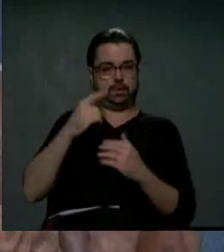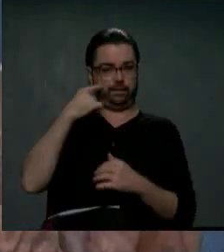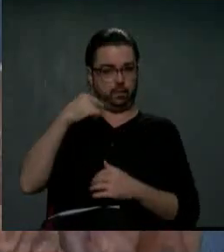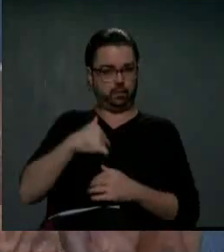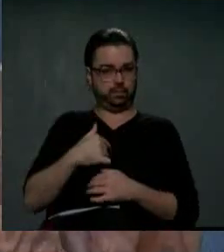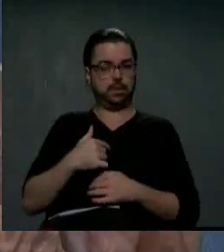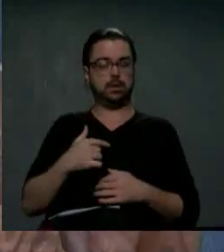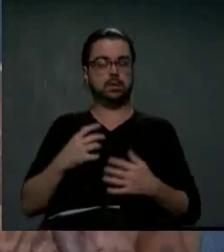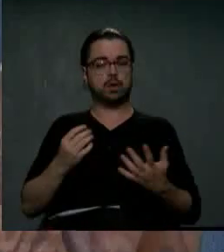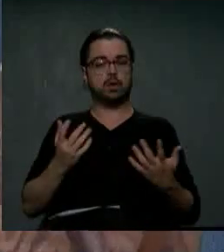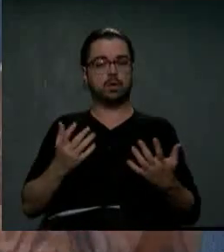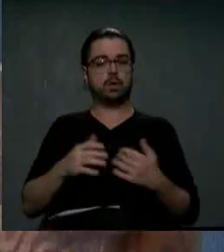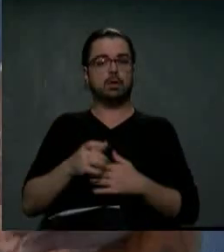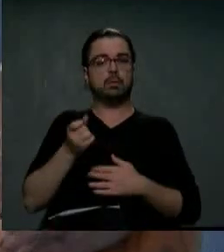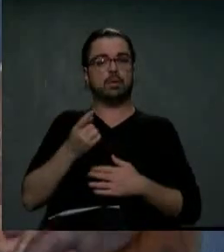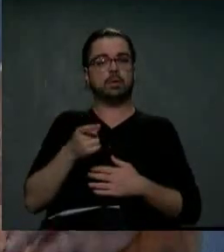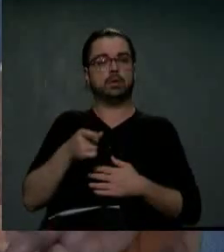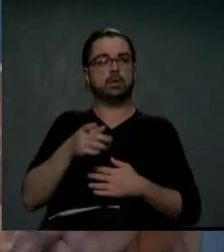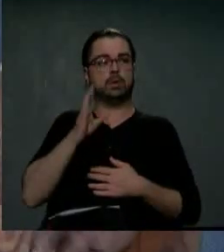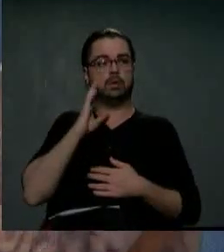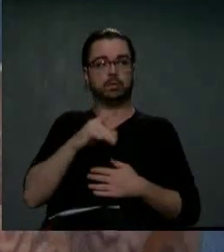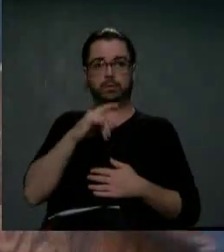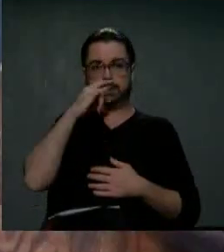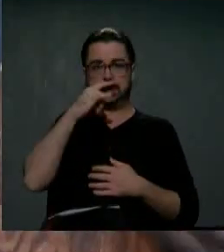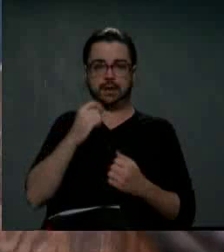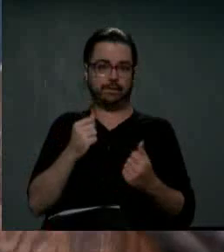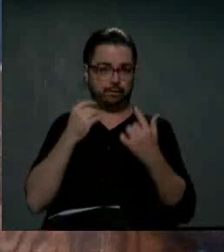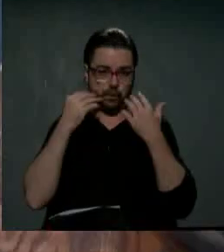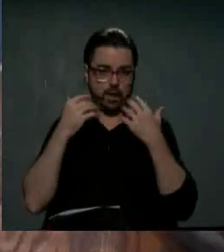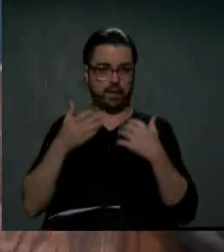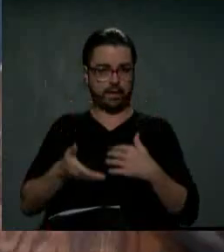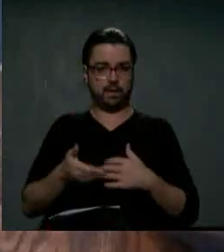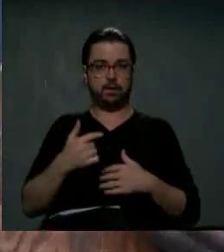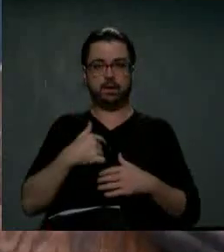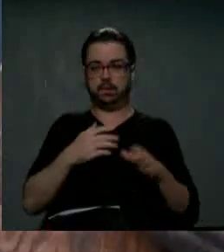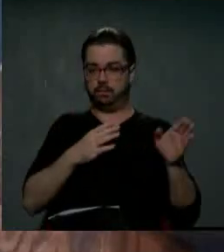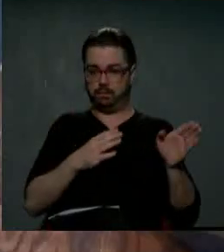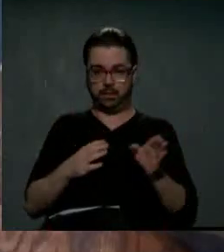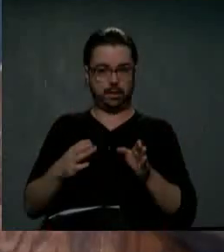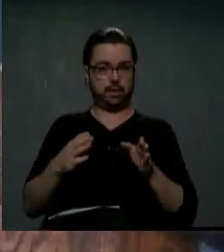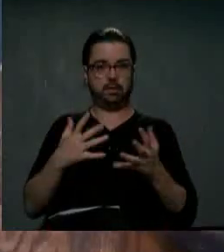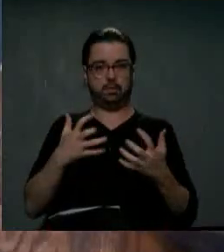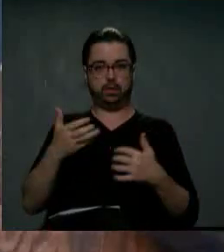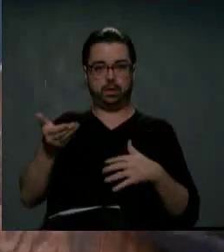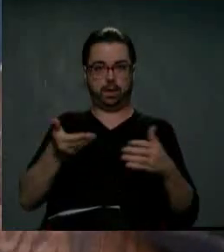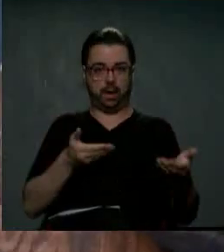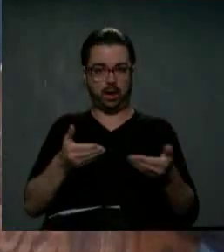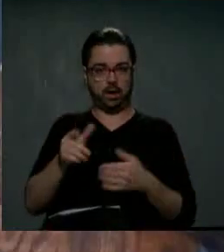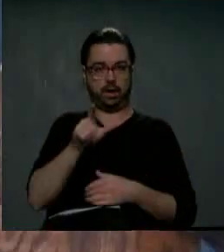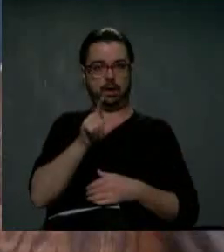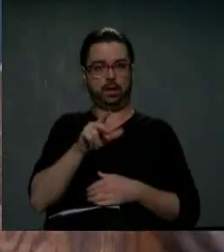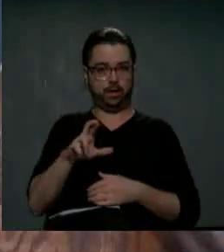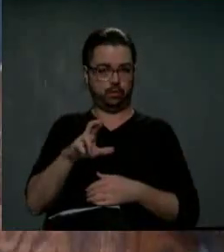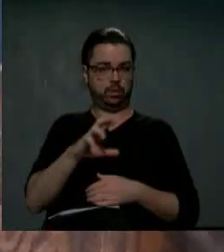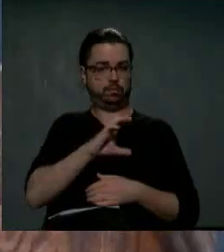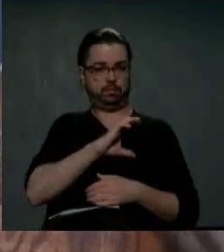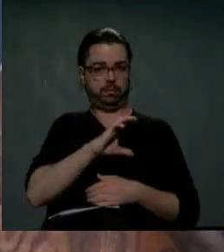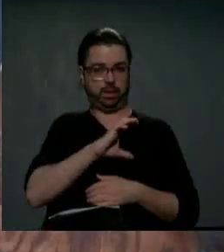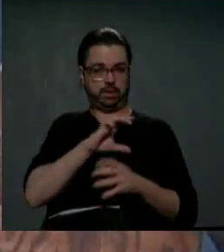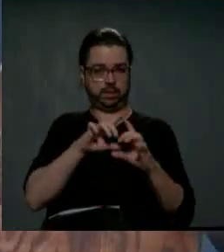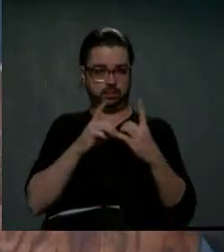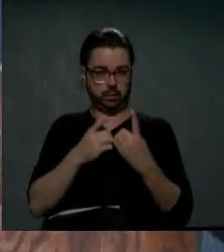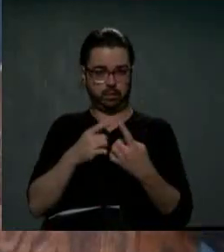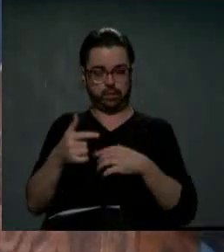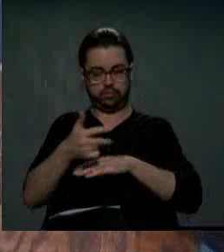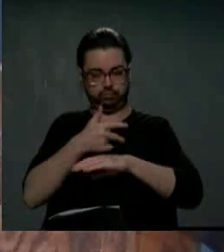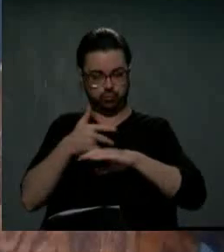It's going to be kid friendly. I'm planning on, I want to hire a Little Rock Police Department to patrol the